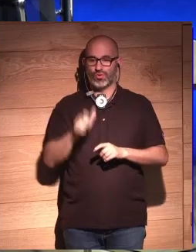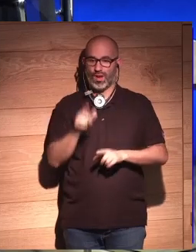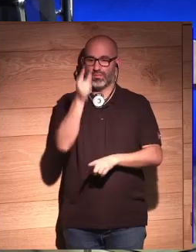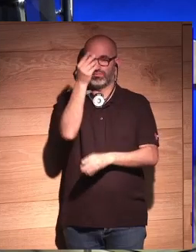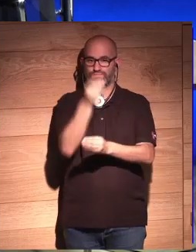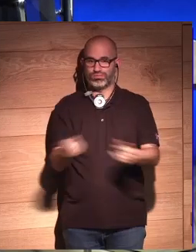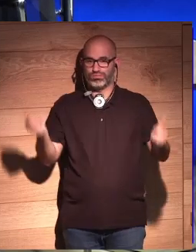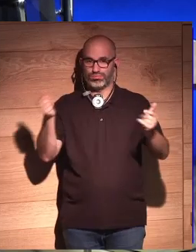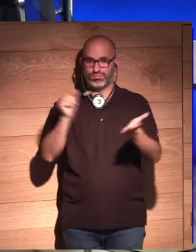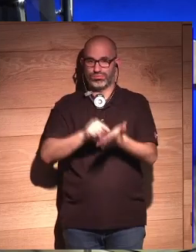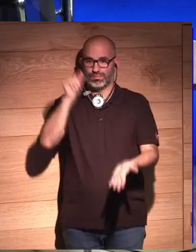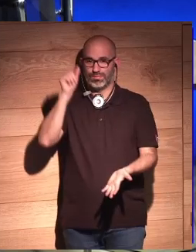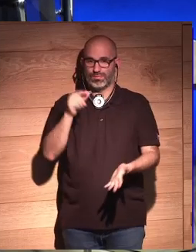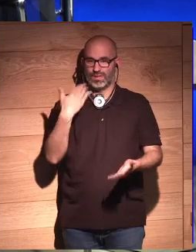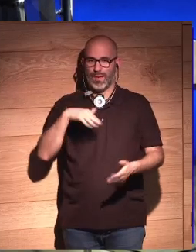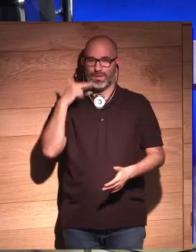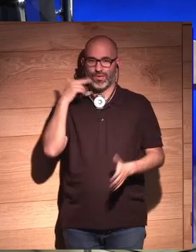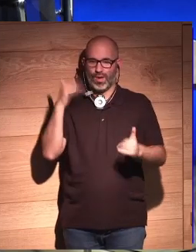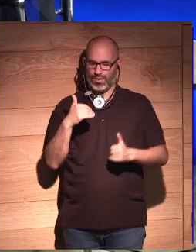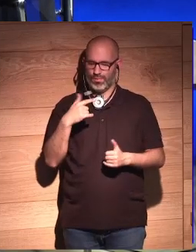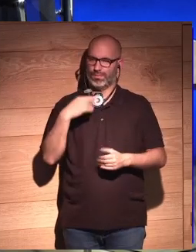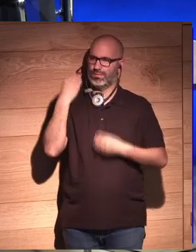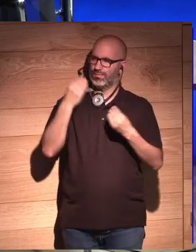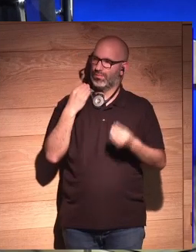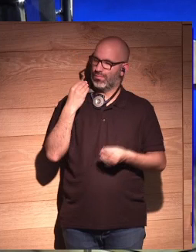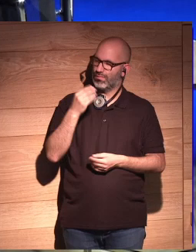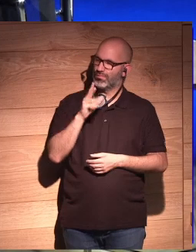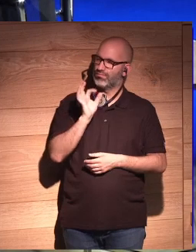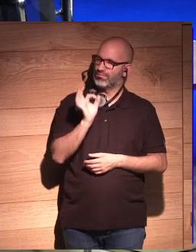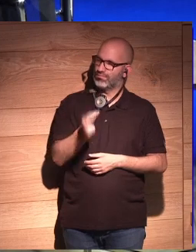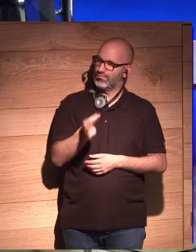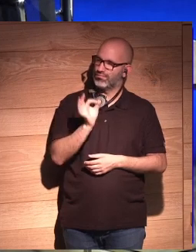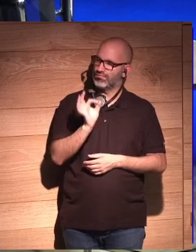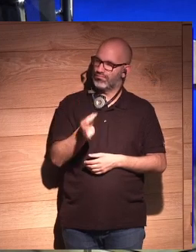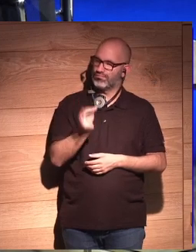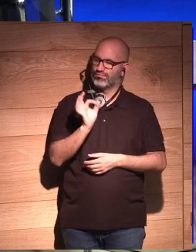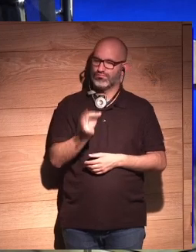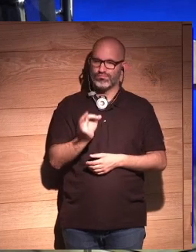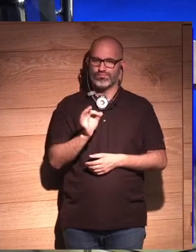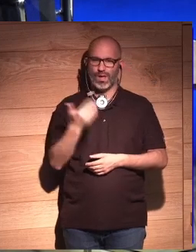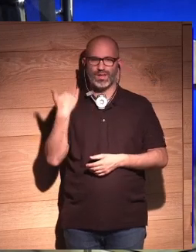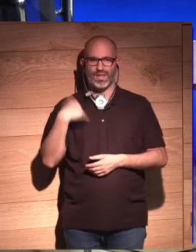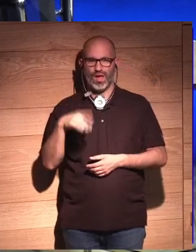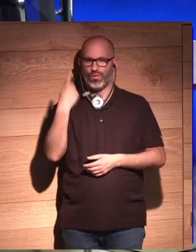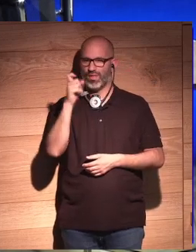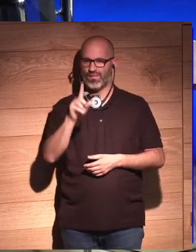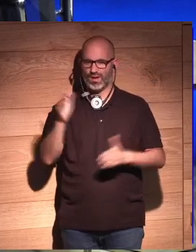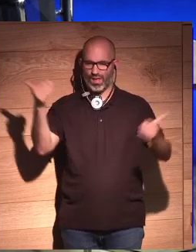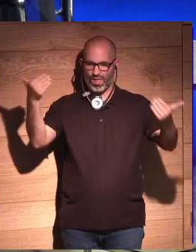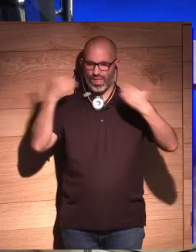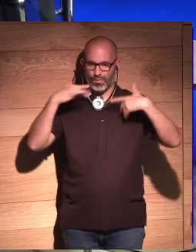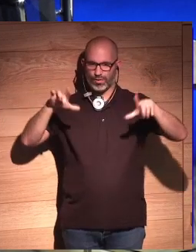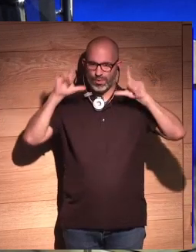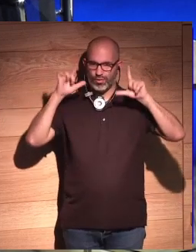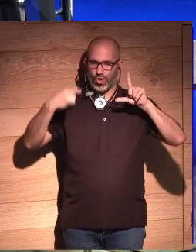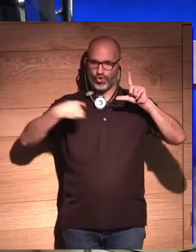I felt like, wow, you know, we don't have to be so self-centered anymore. And there is more